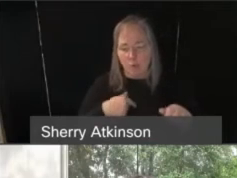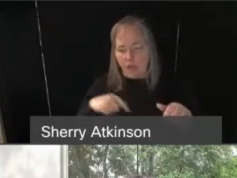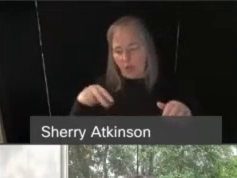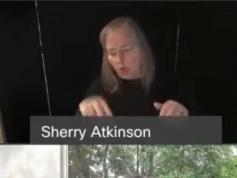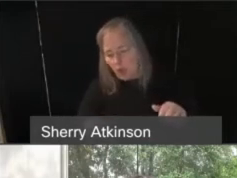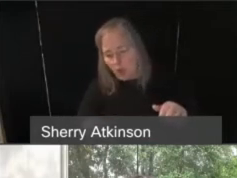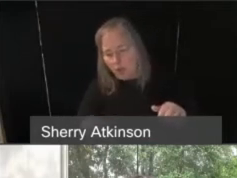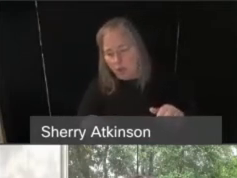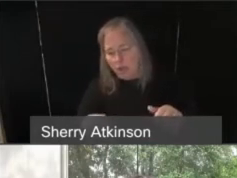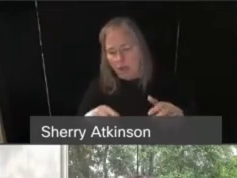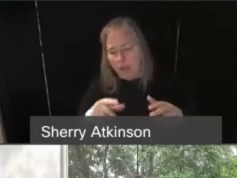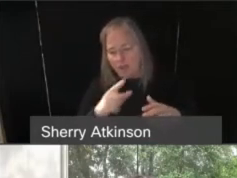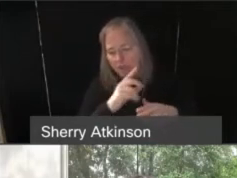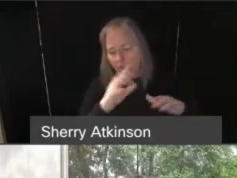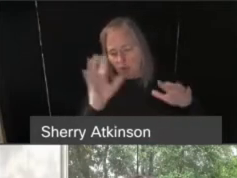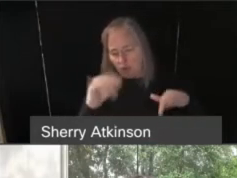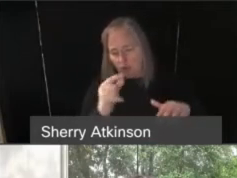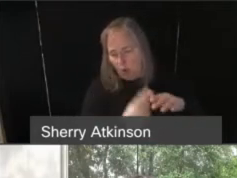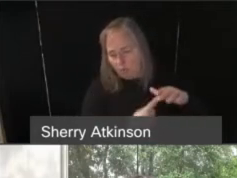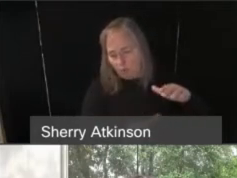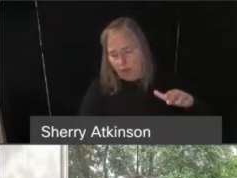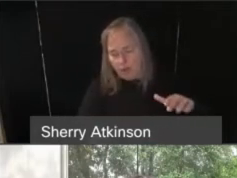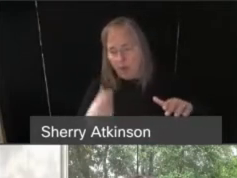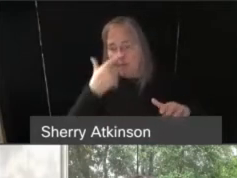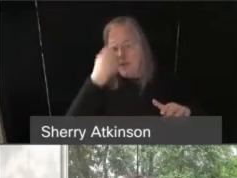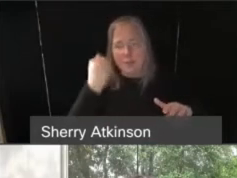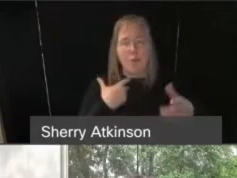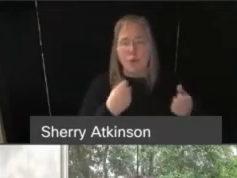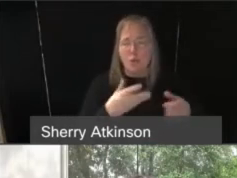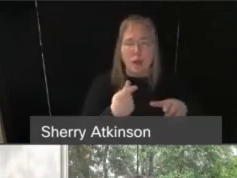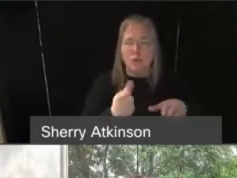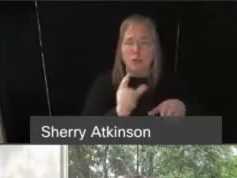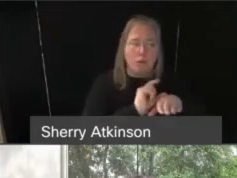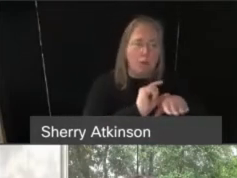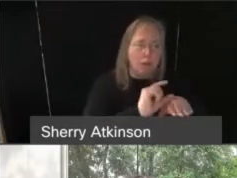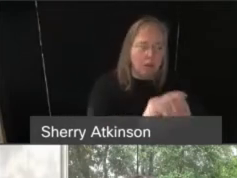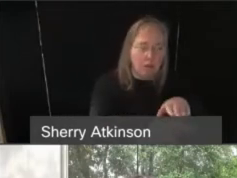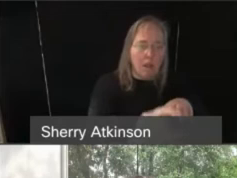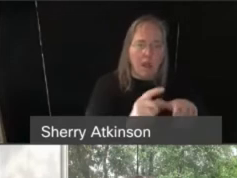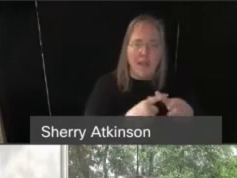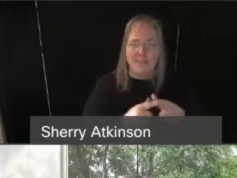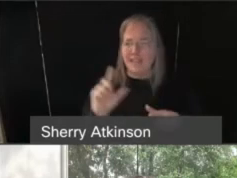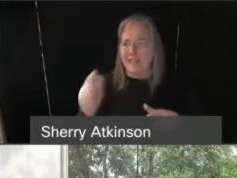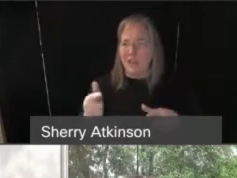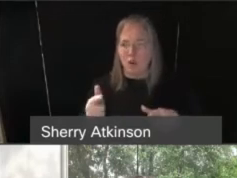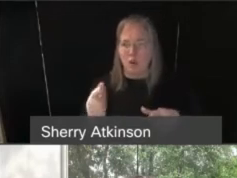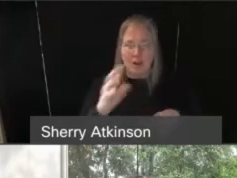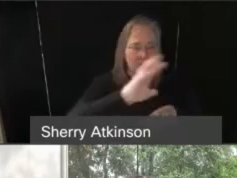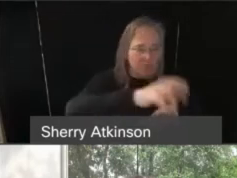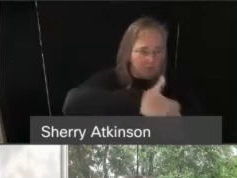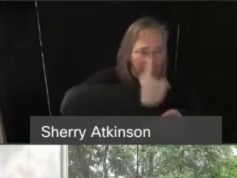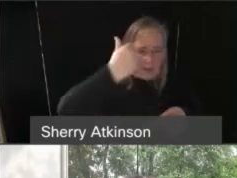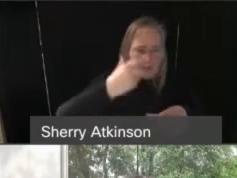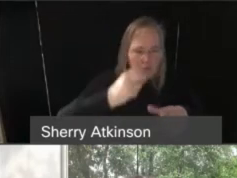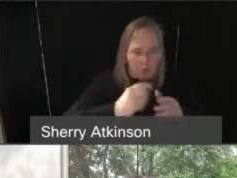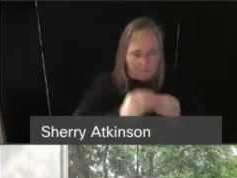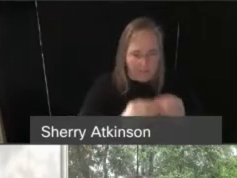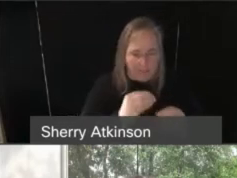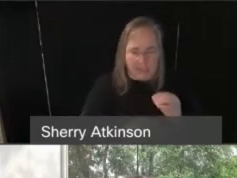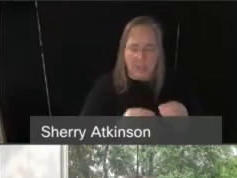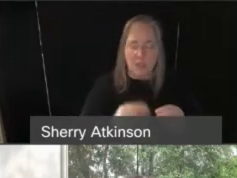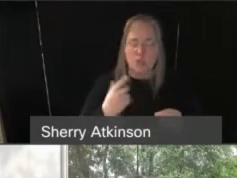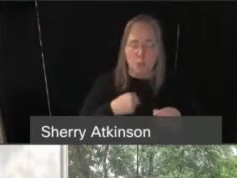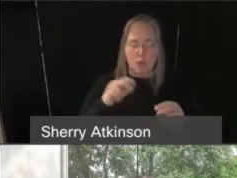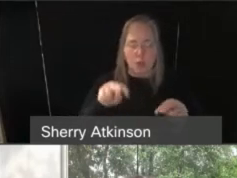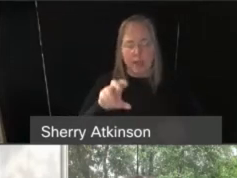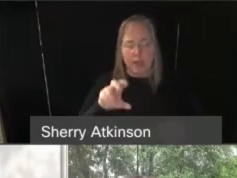top, only to go back and have to dig it open to fix a storm drain pipe. So we look at curbs, we look at sidewalks,